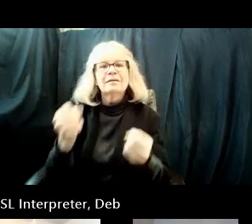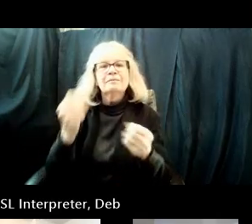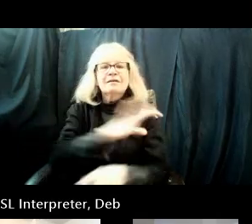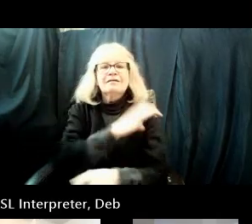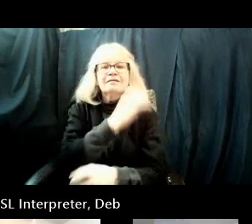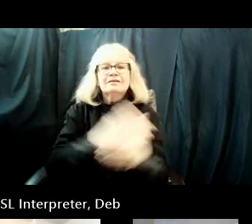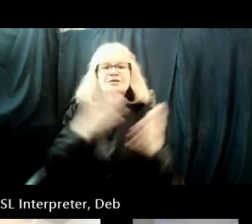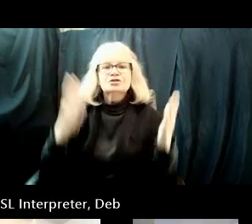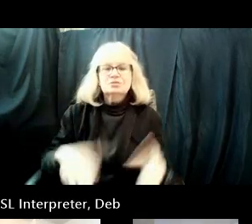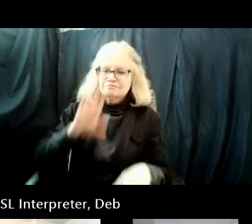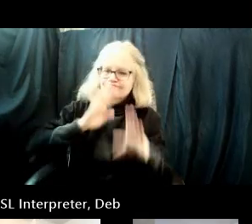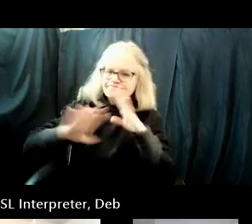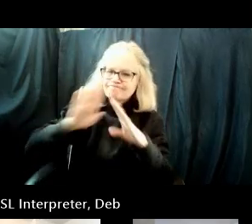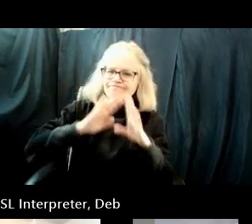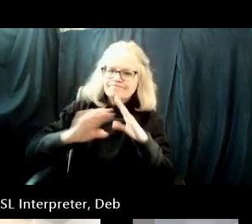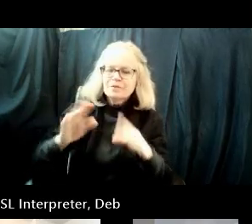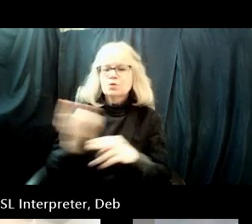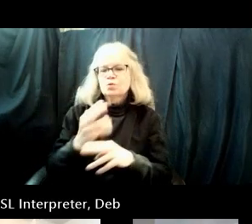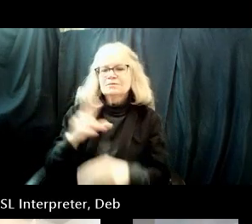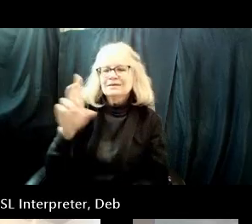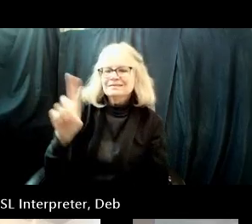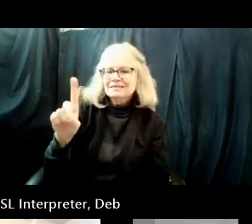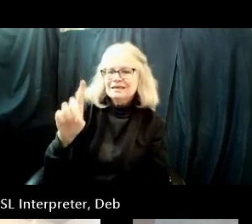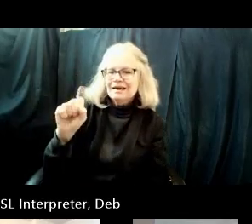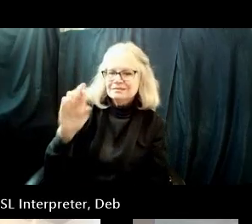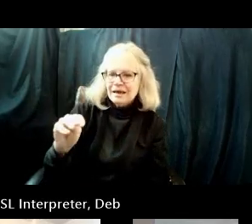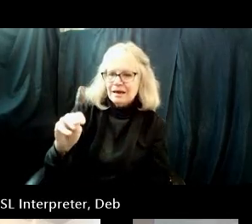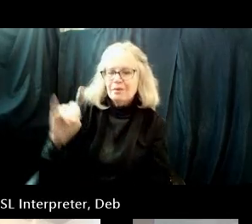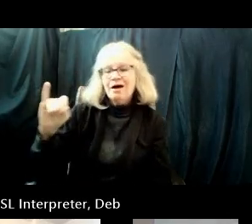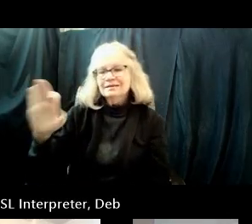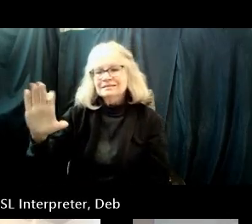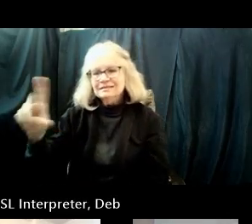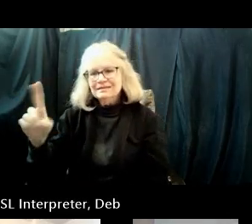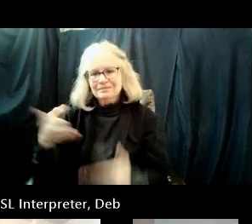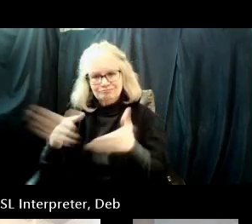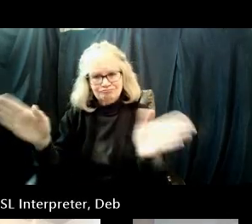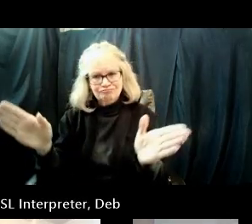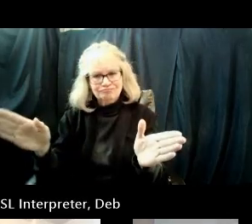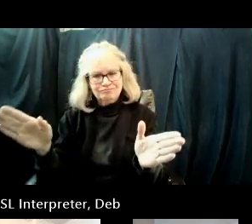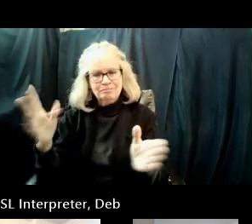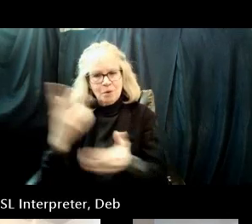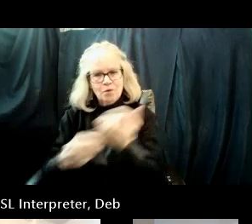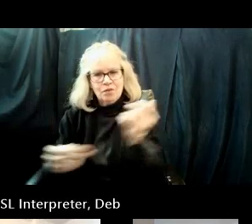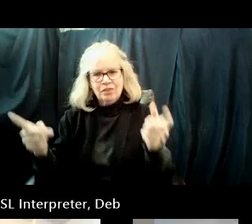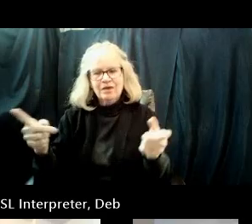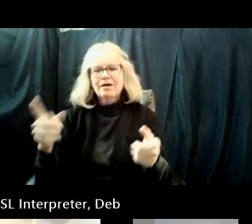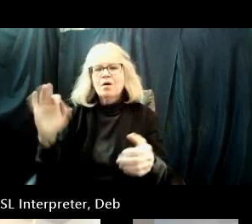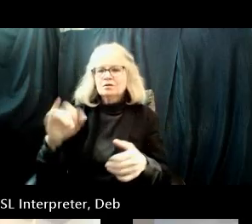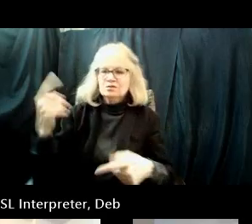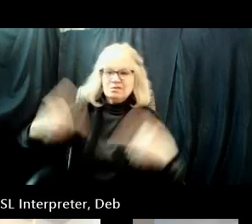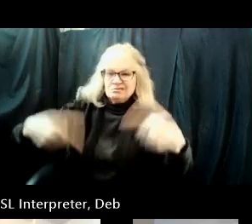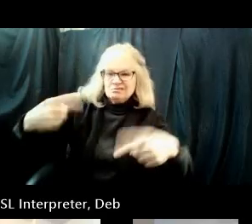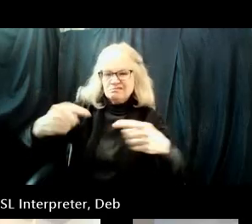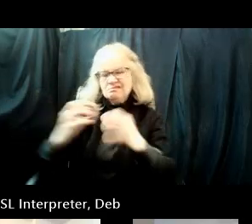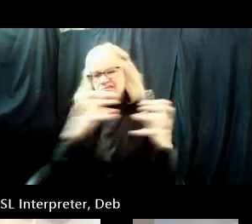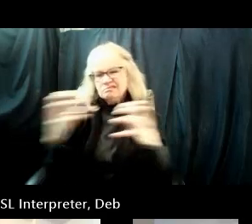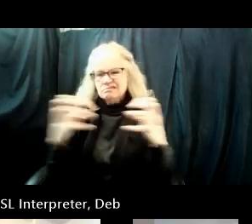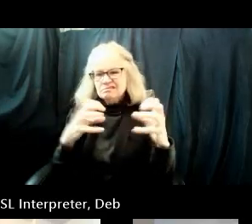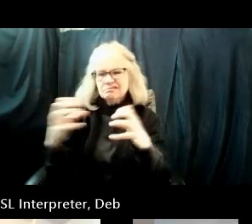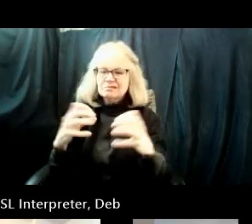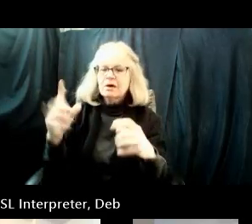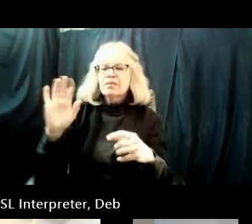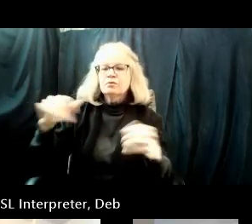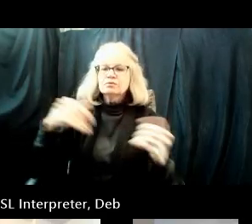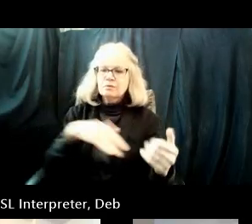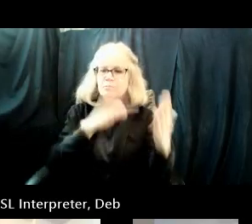about, using the DSM or the ICD in general, because there's also a whole fight about that, whether or not these approaches